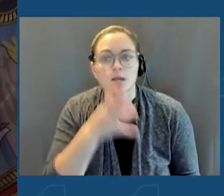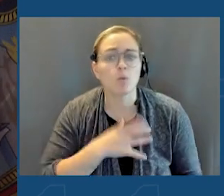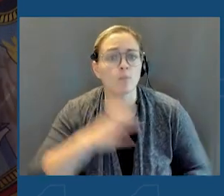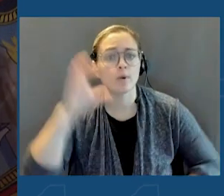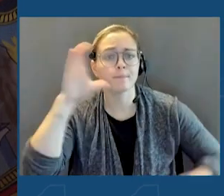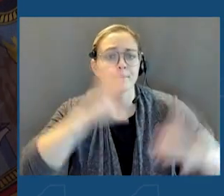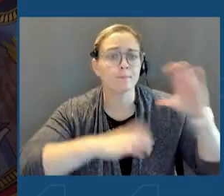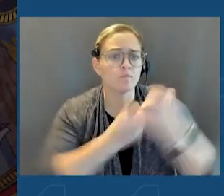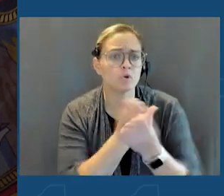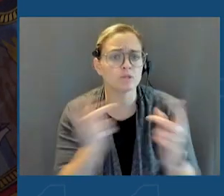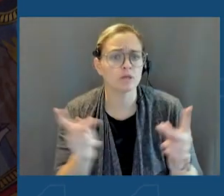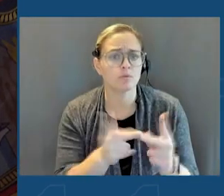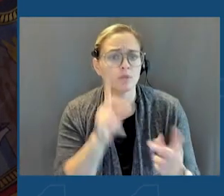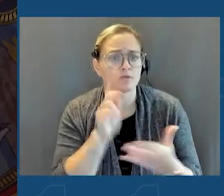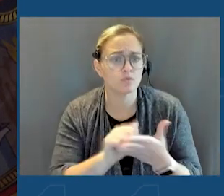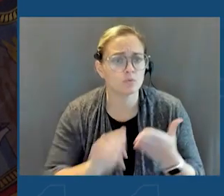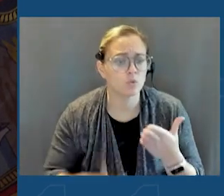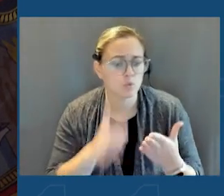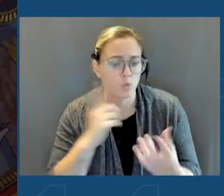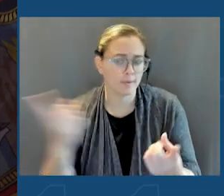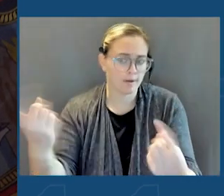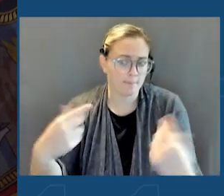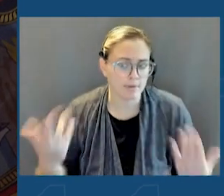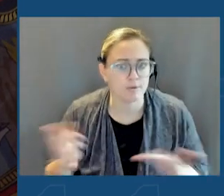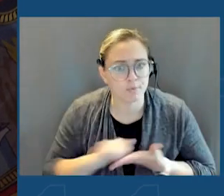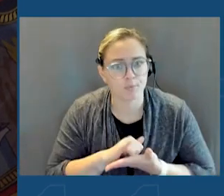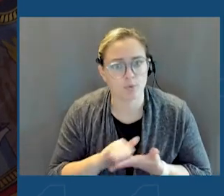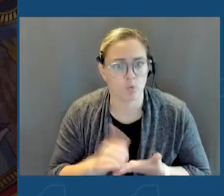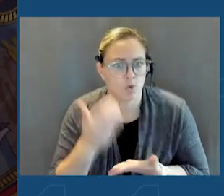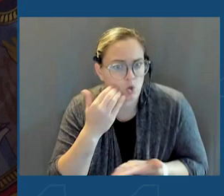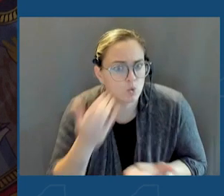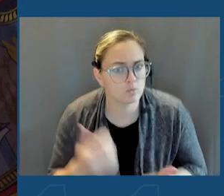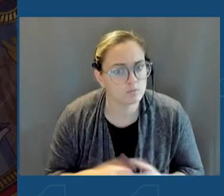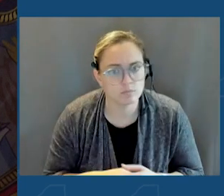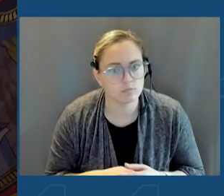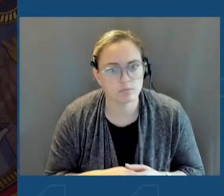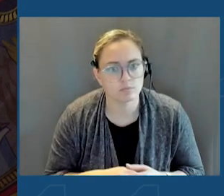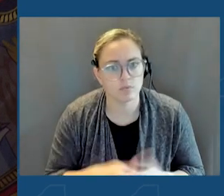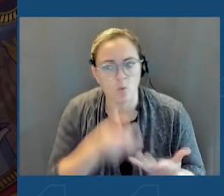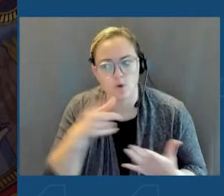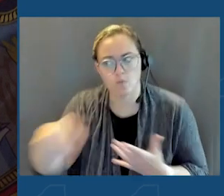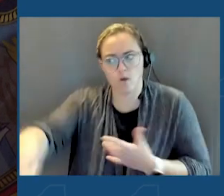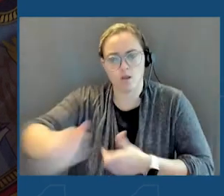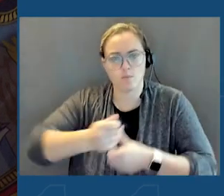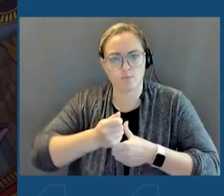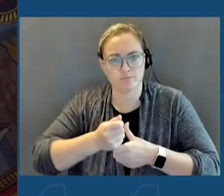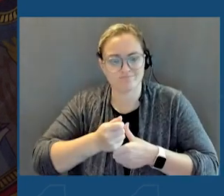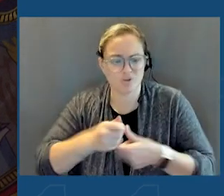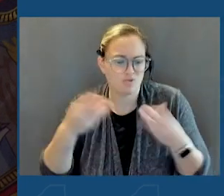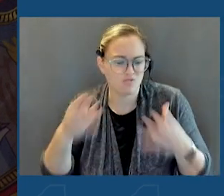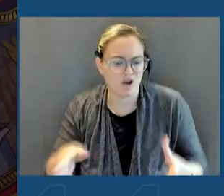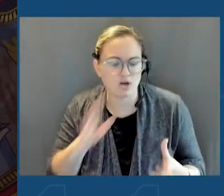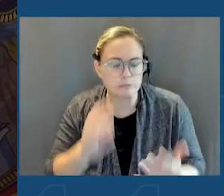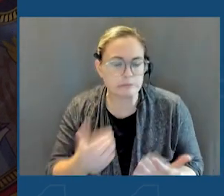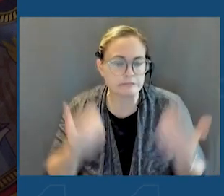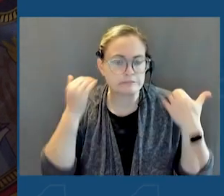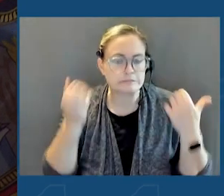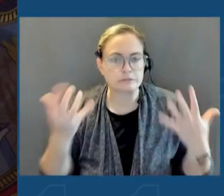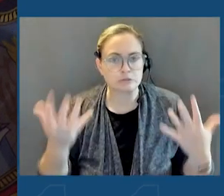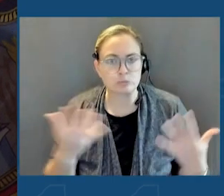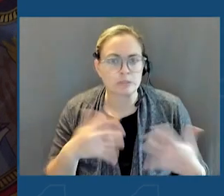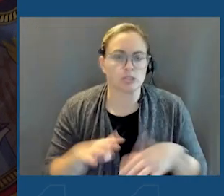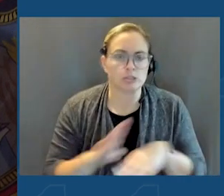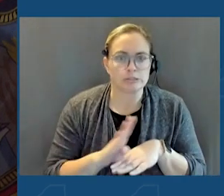harbor in our state would be coming to our doors. And we did not want the providers overwhelmed. We knew we had to give them more